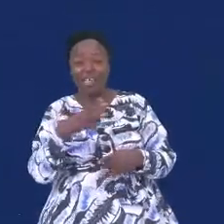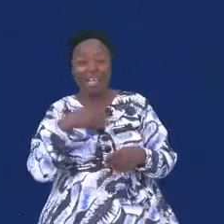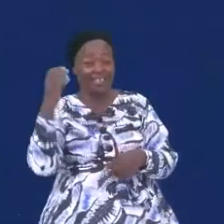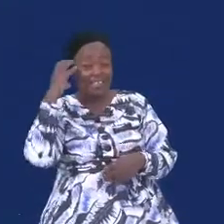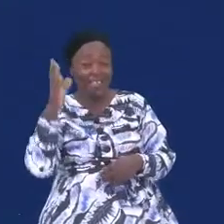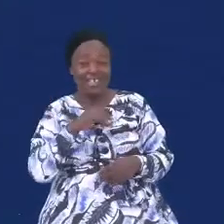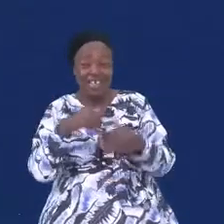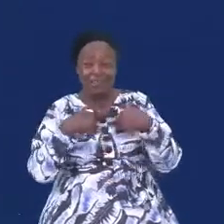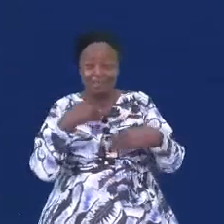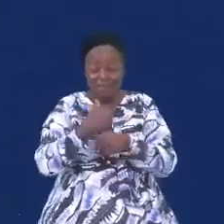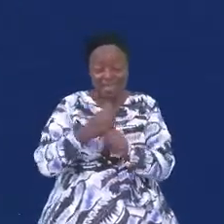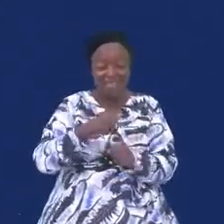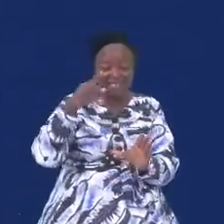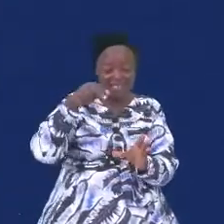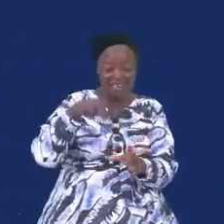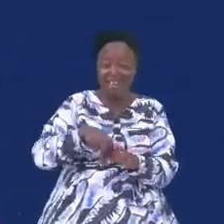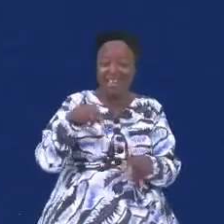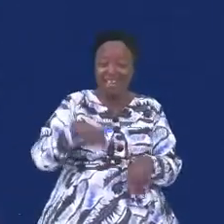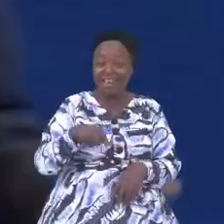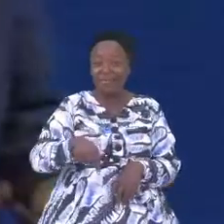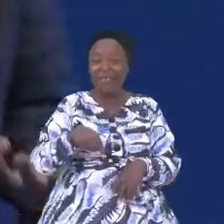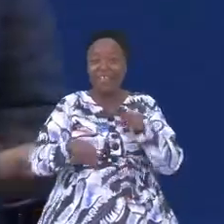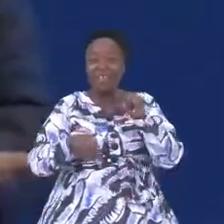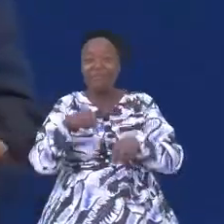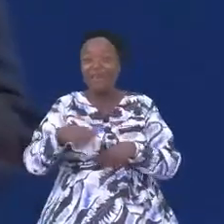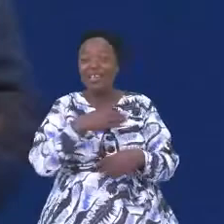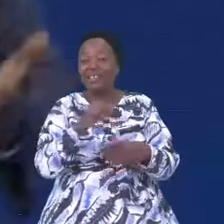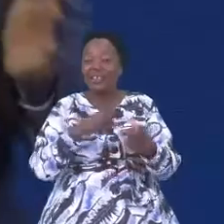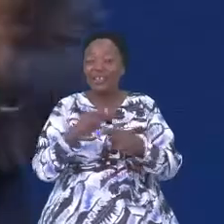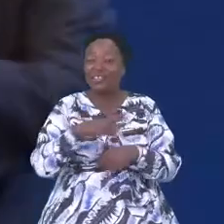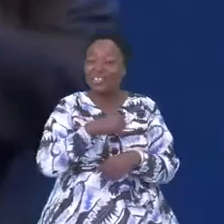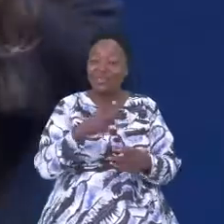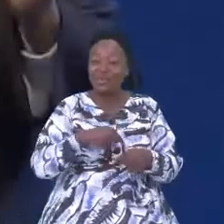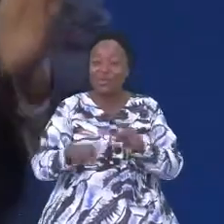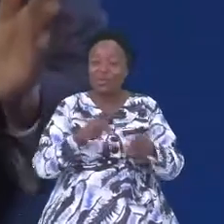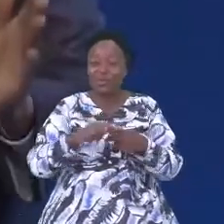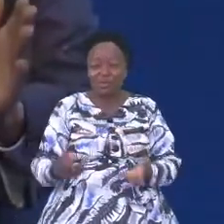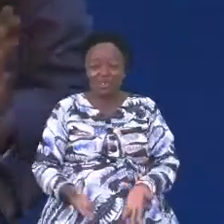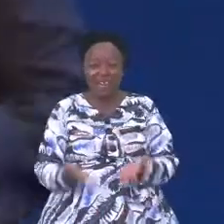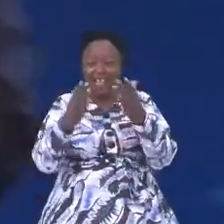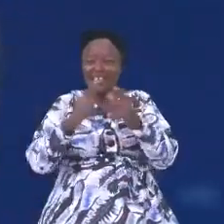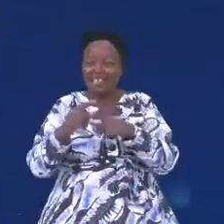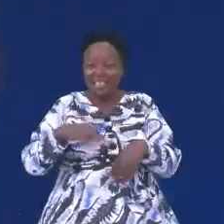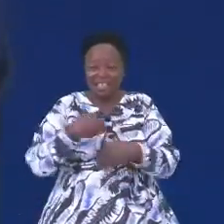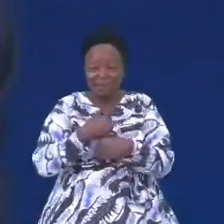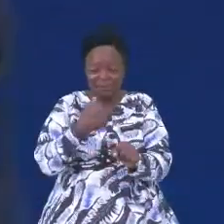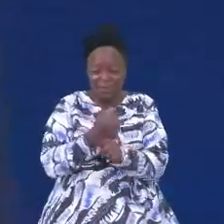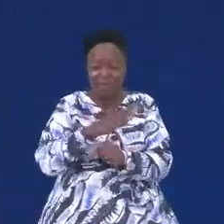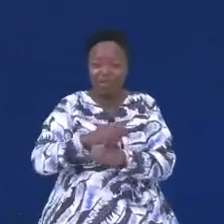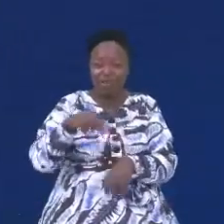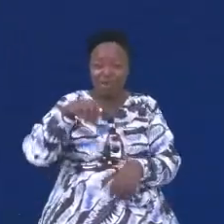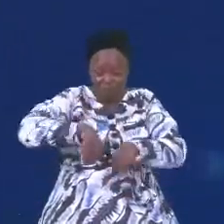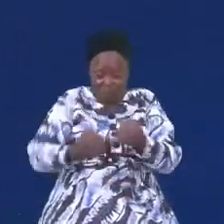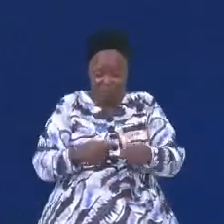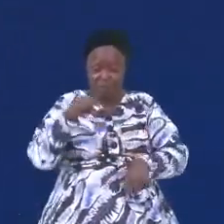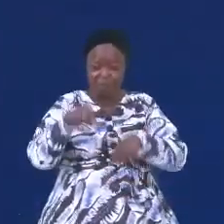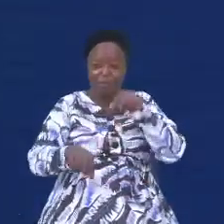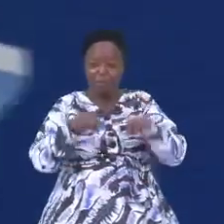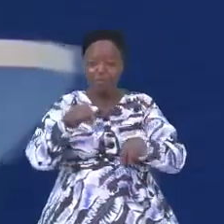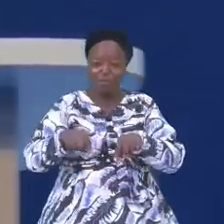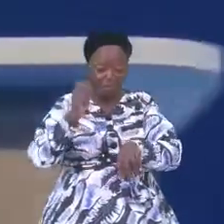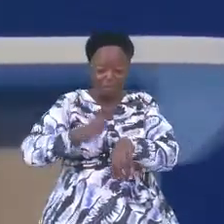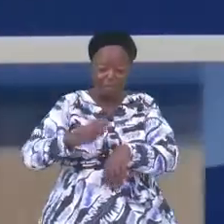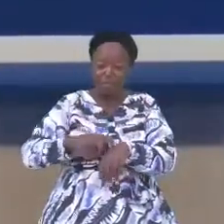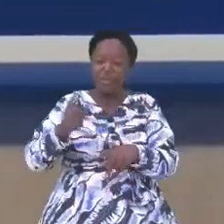rise up and to walk. It's made the people that have broken bones and those broken bones to be mended. It's taught